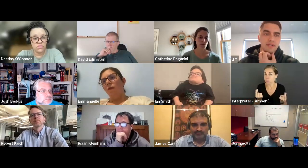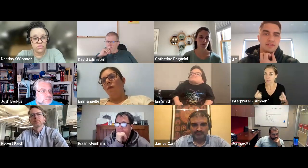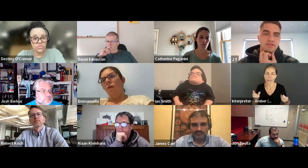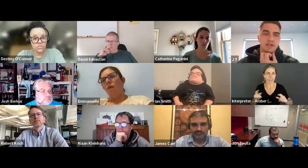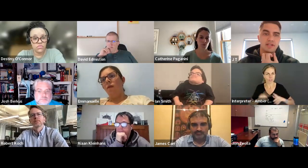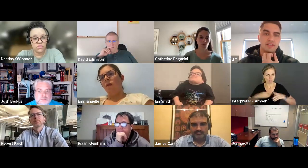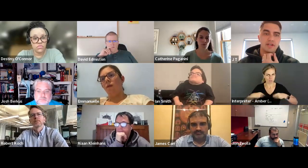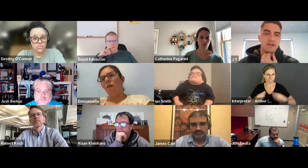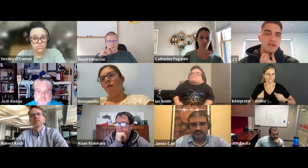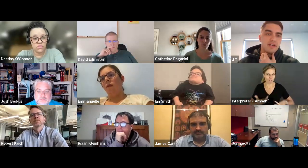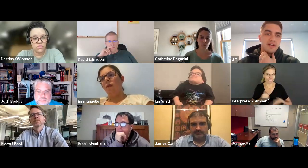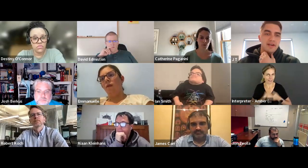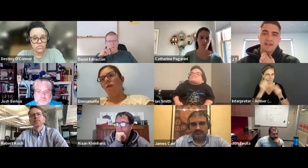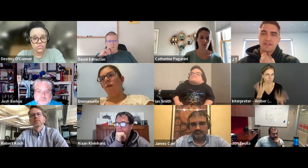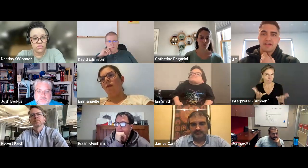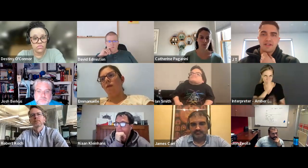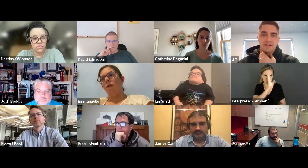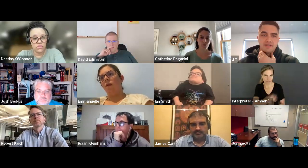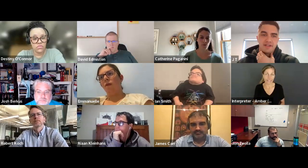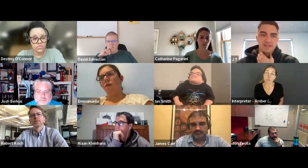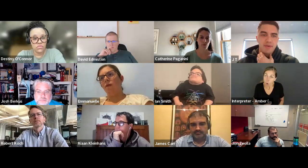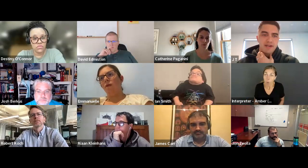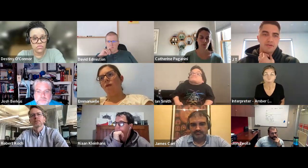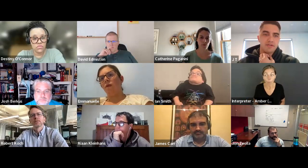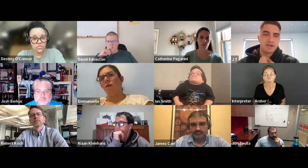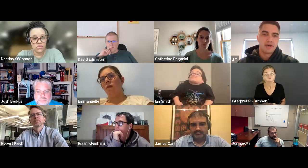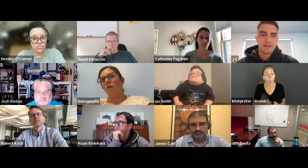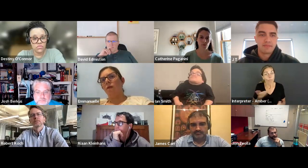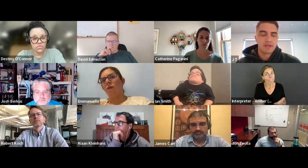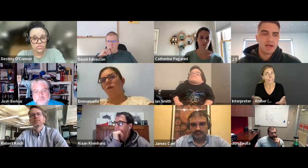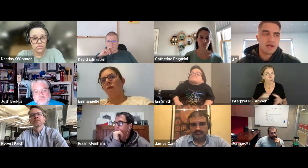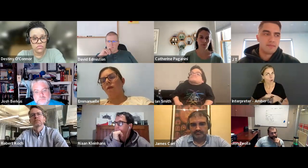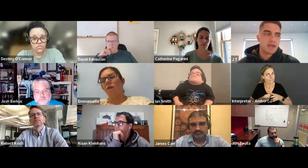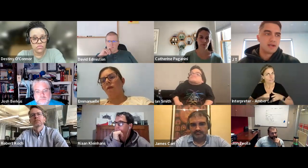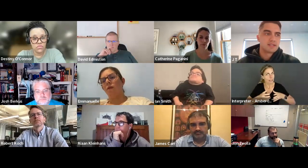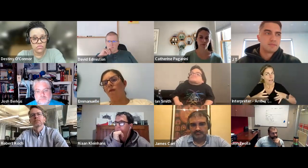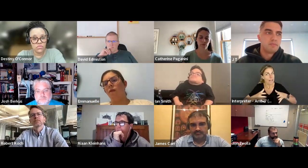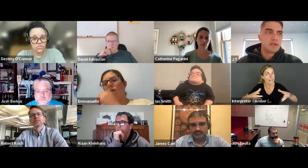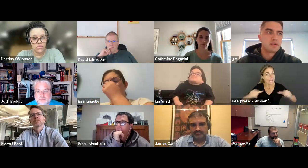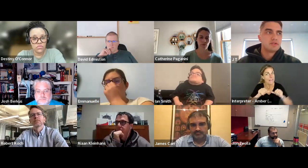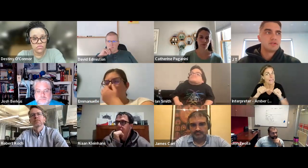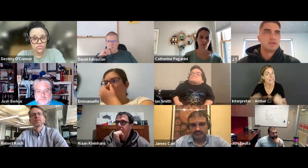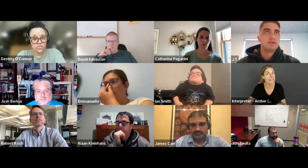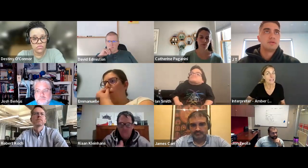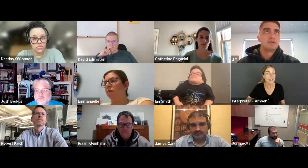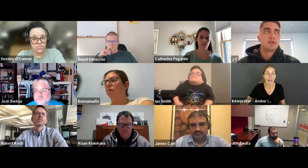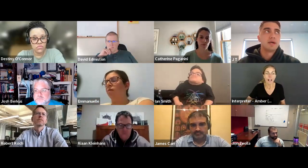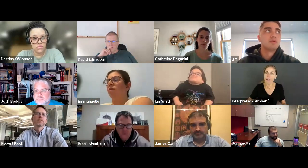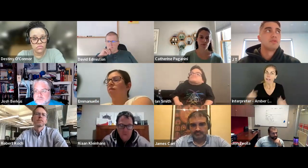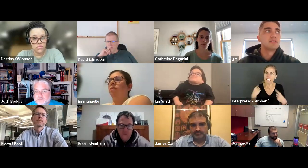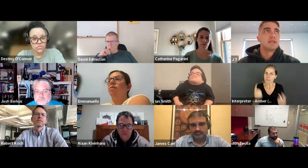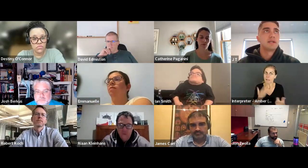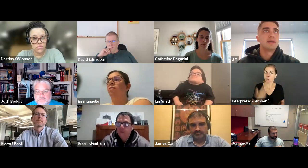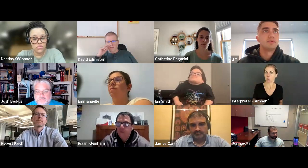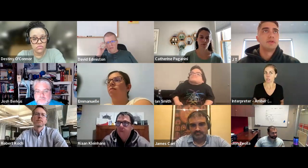that information directly. So yeah, things are expanding all the time, and it's been good to